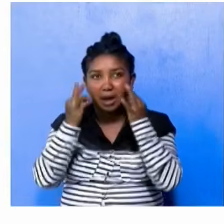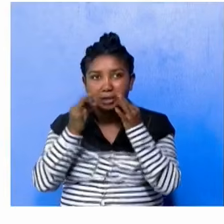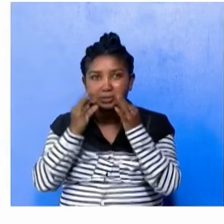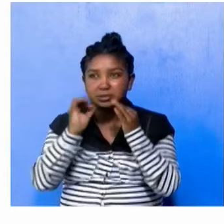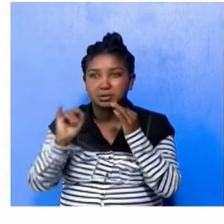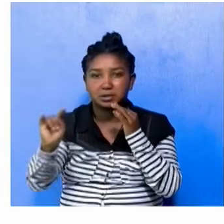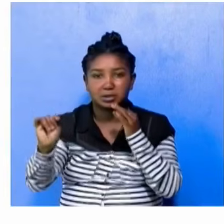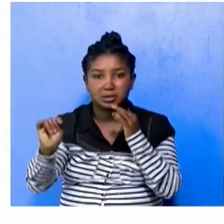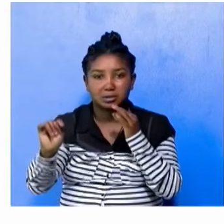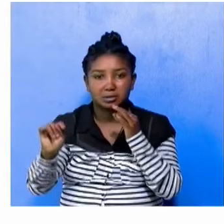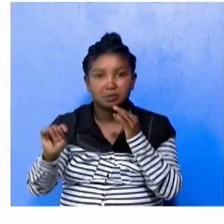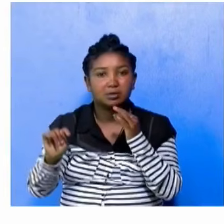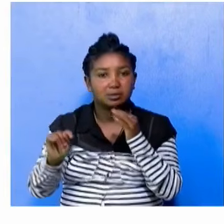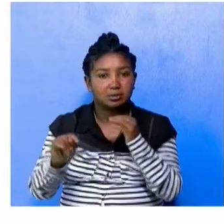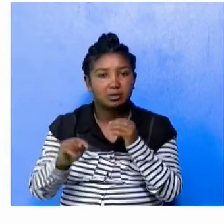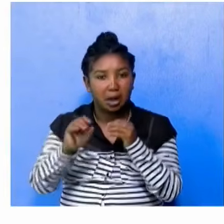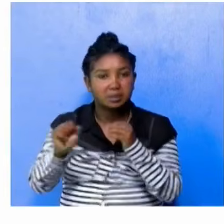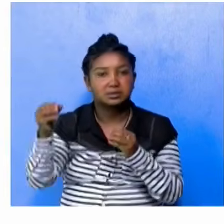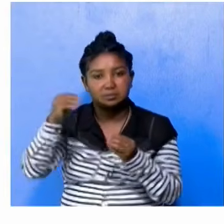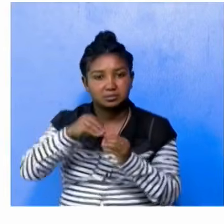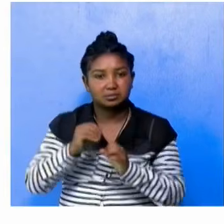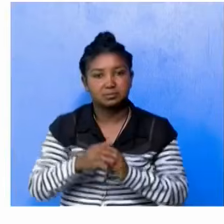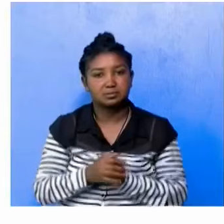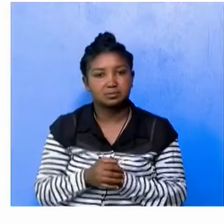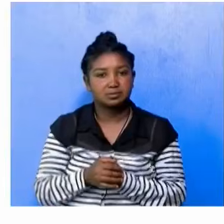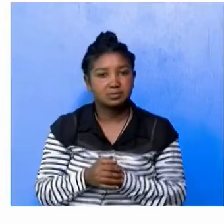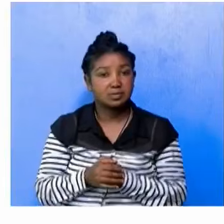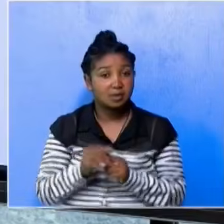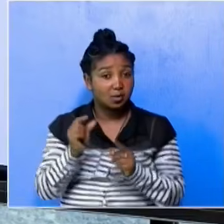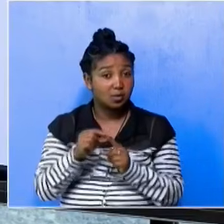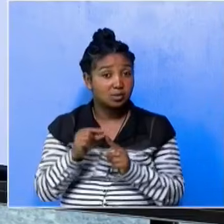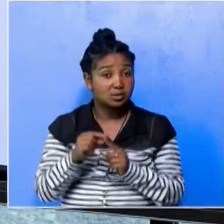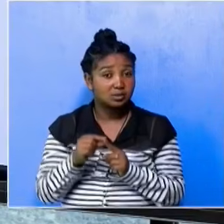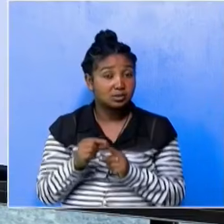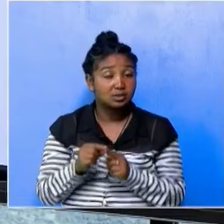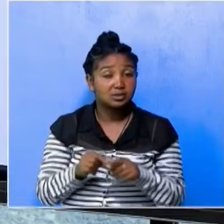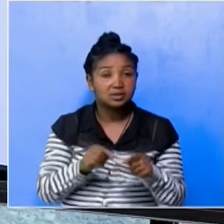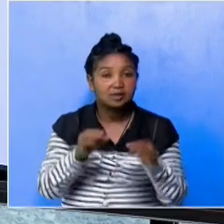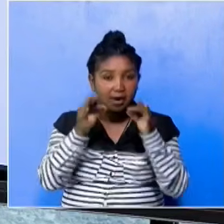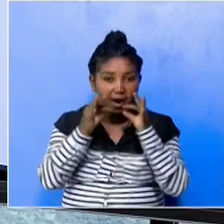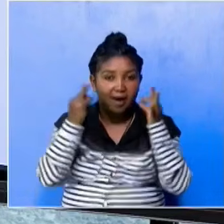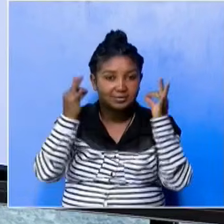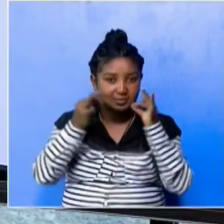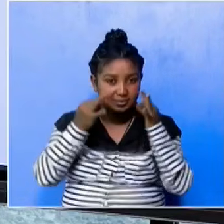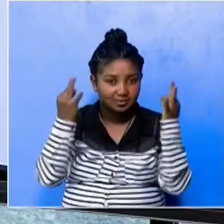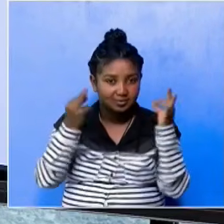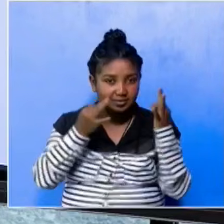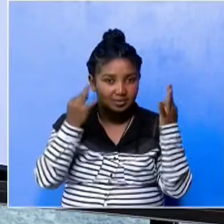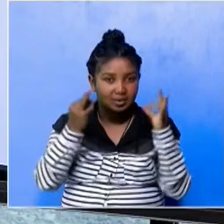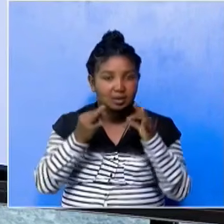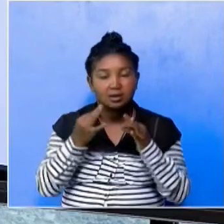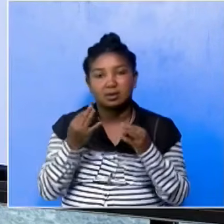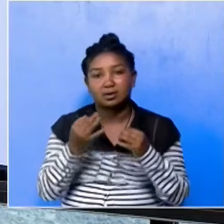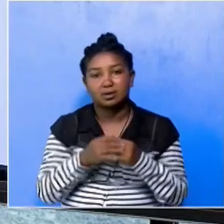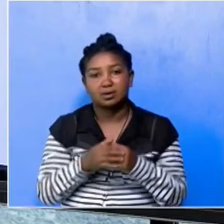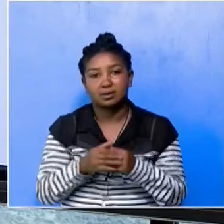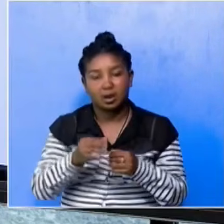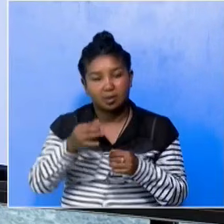Cat. Yes, cat here. Some words just like cat, cow,